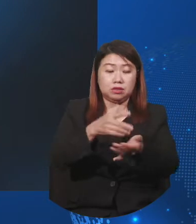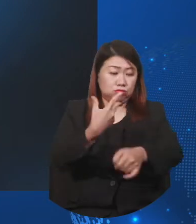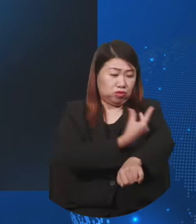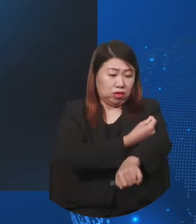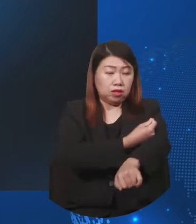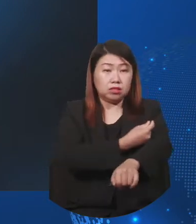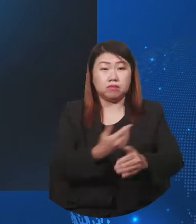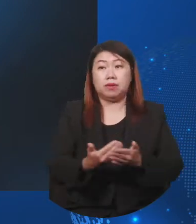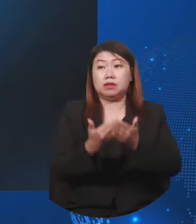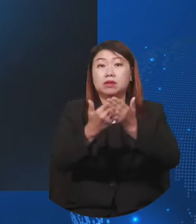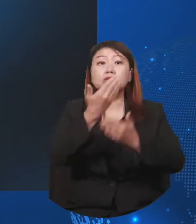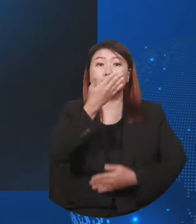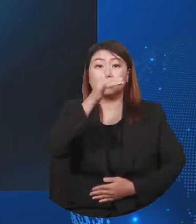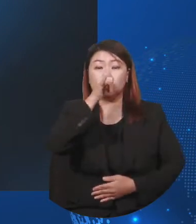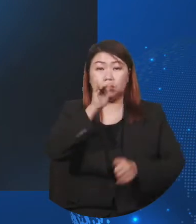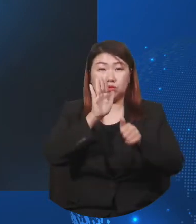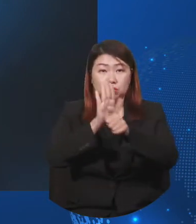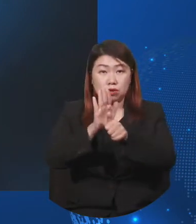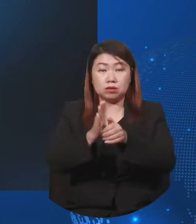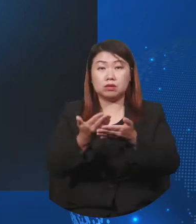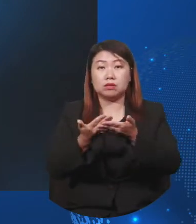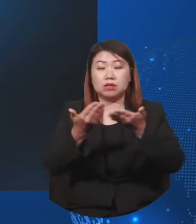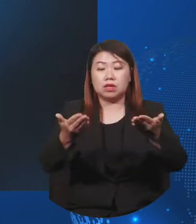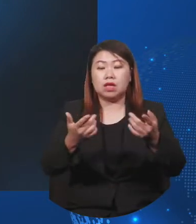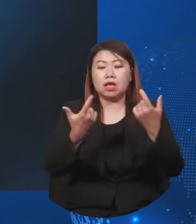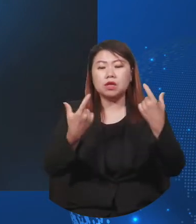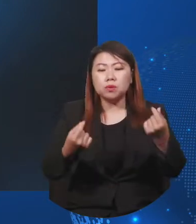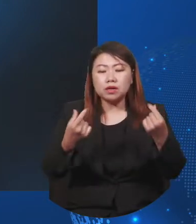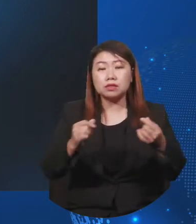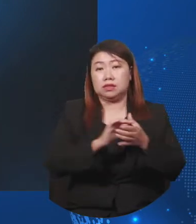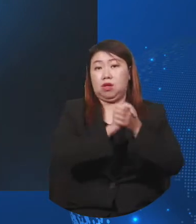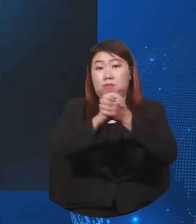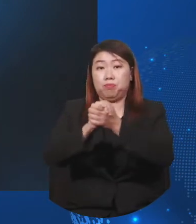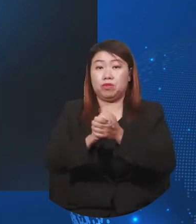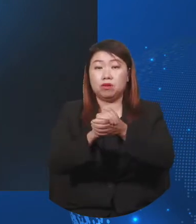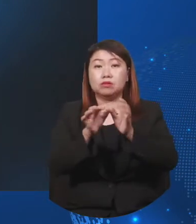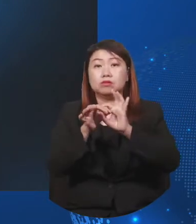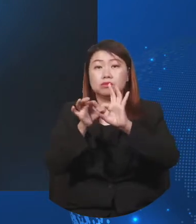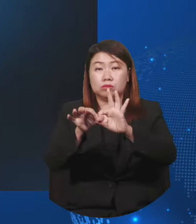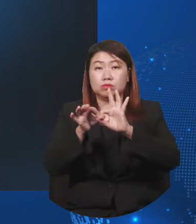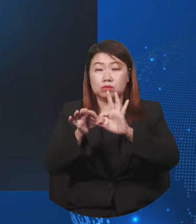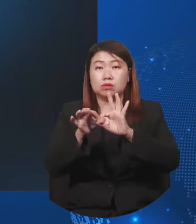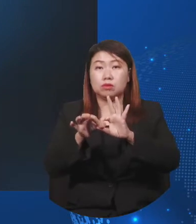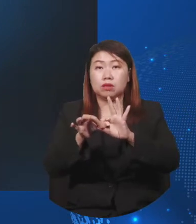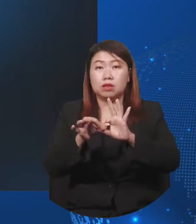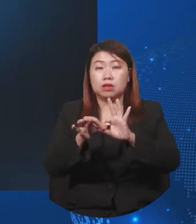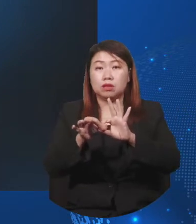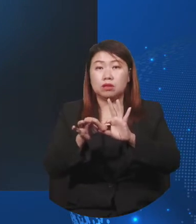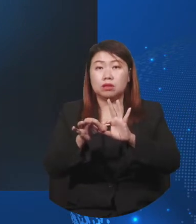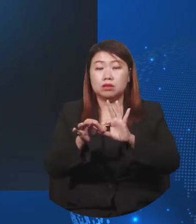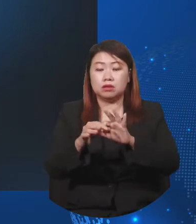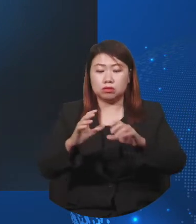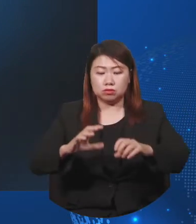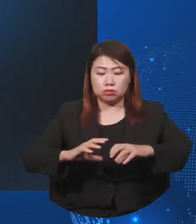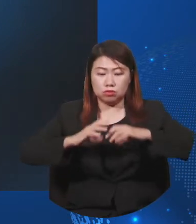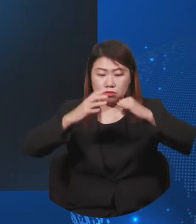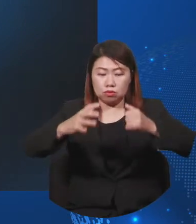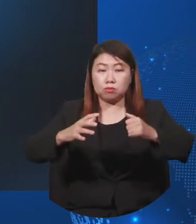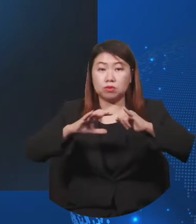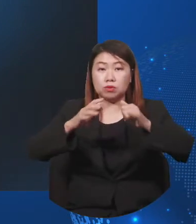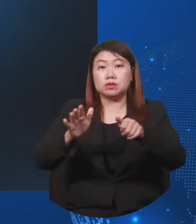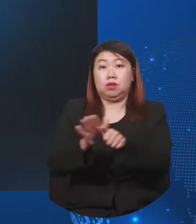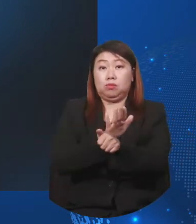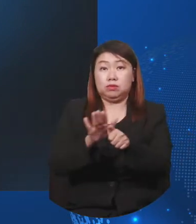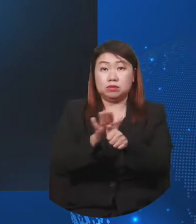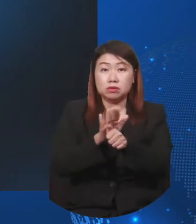boost long-term productive capacity and resilience in the global south and globally. So these South-South